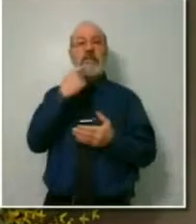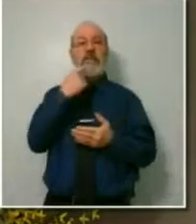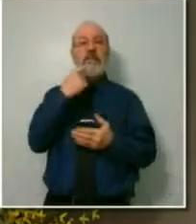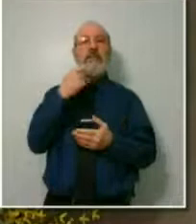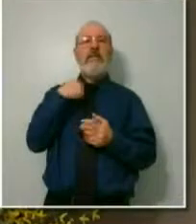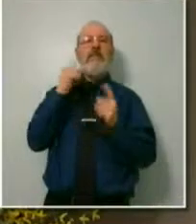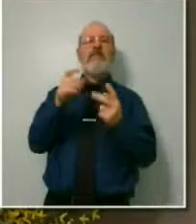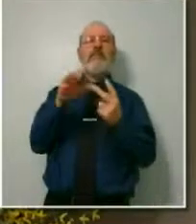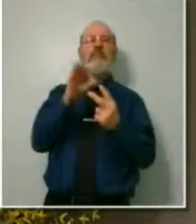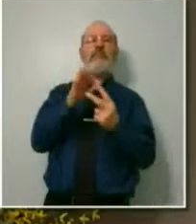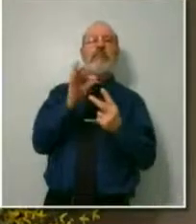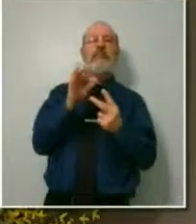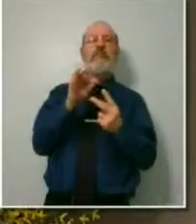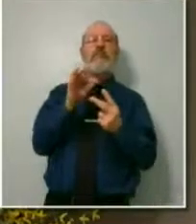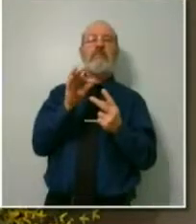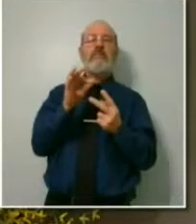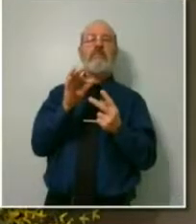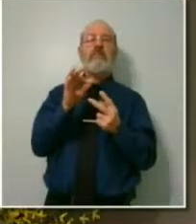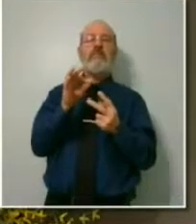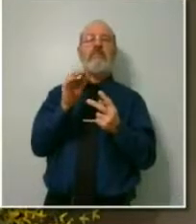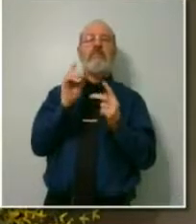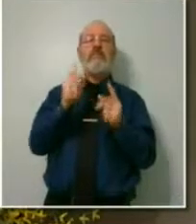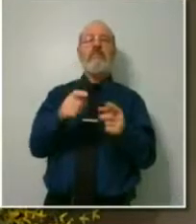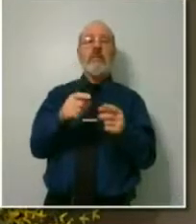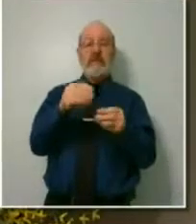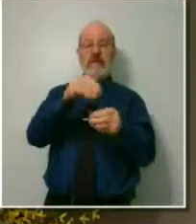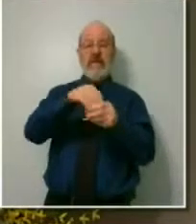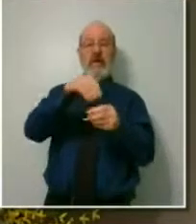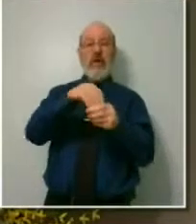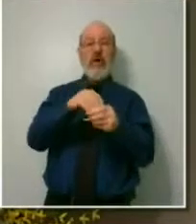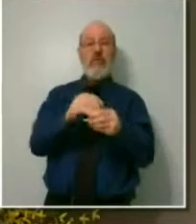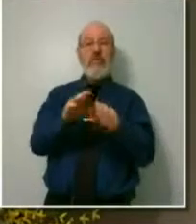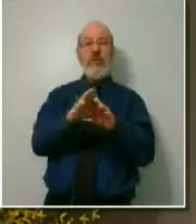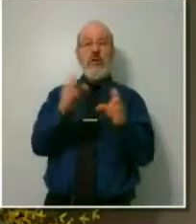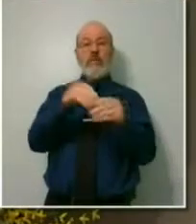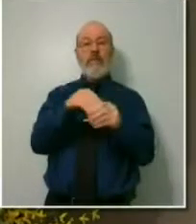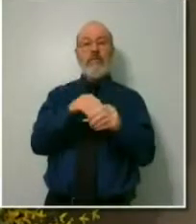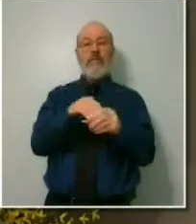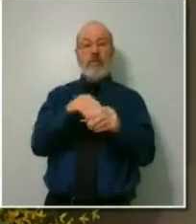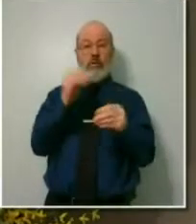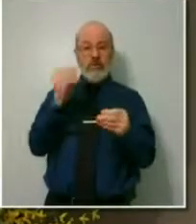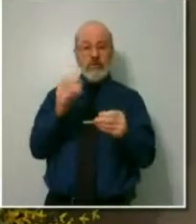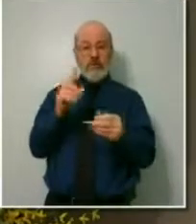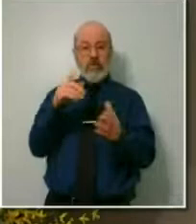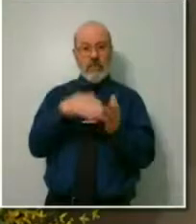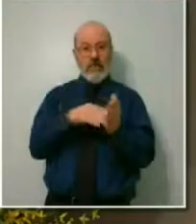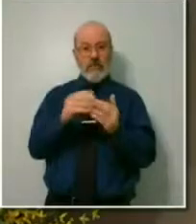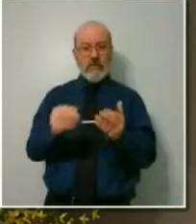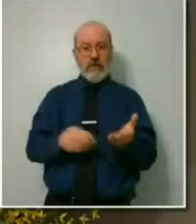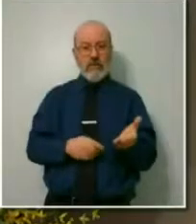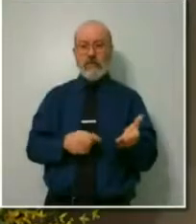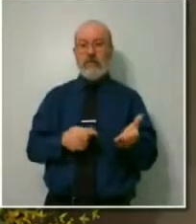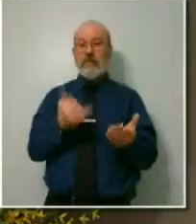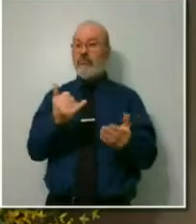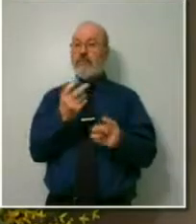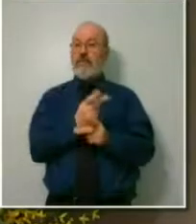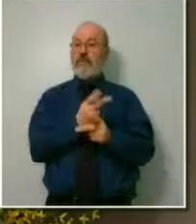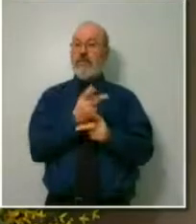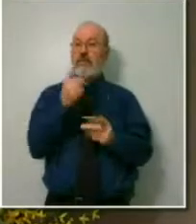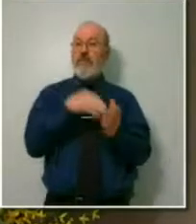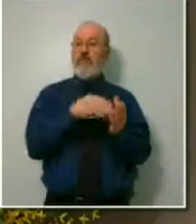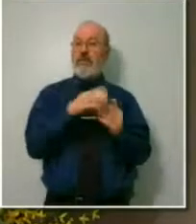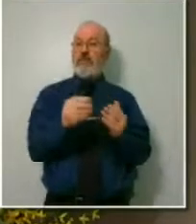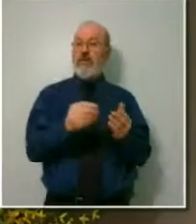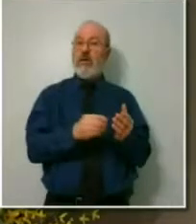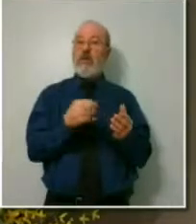choice. I'm going to give you this envelope and open the envelope, and you open the envelope and there's $1,000. He said, now you can keep the $1,000 or